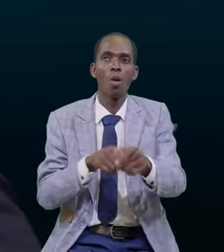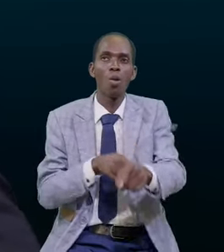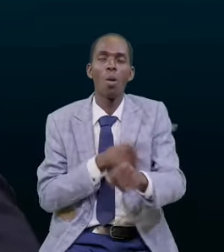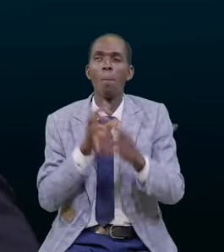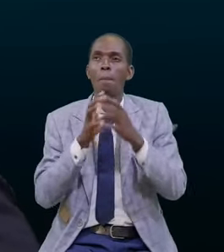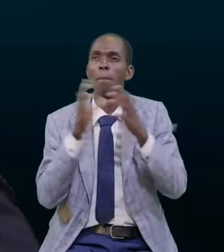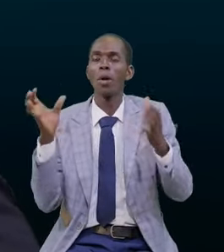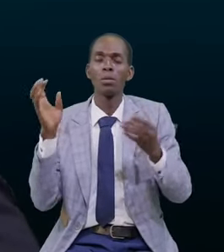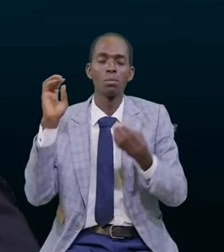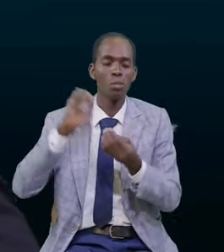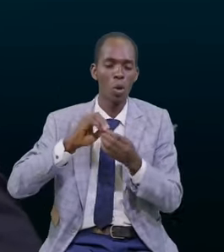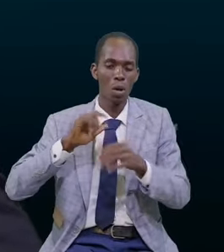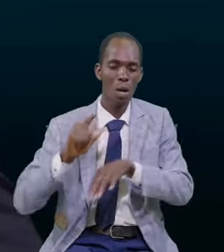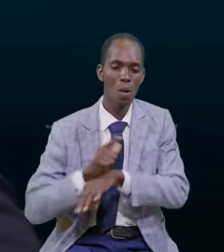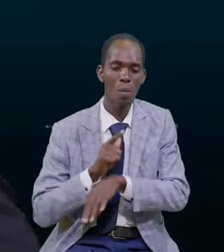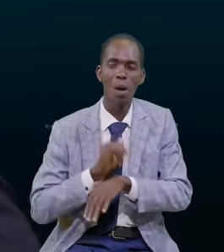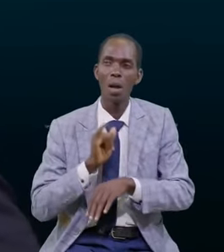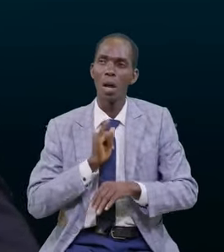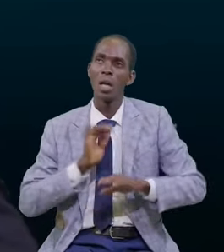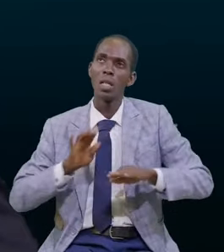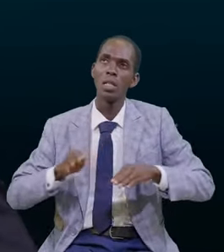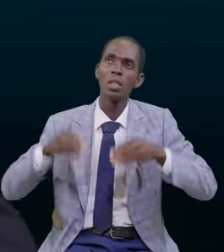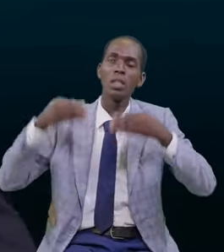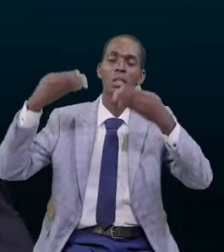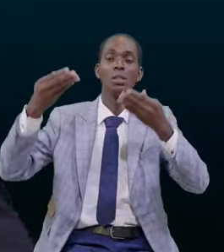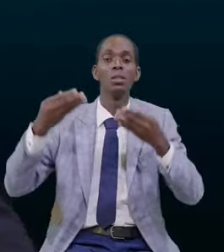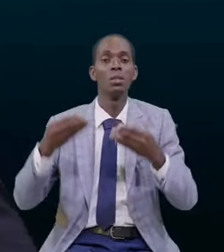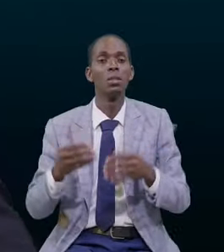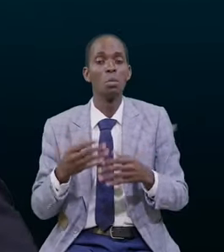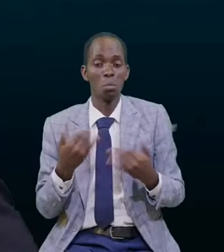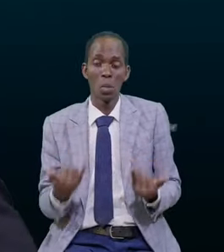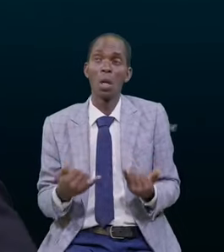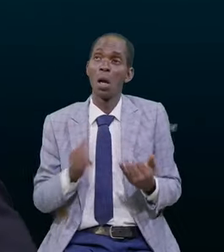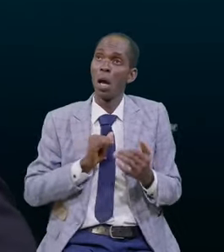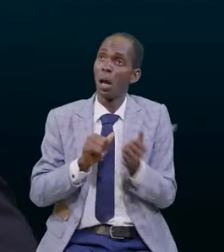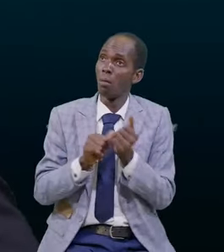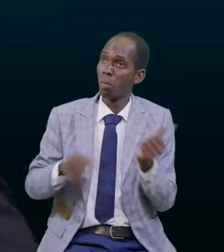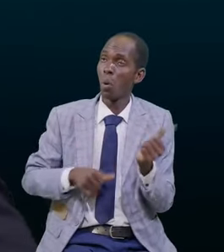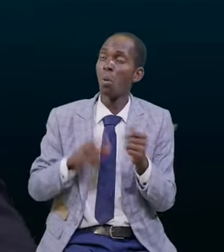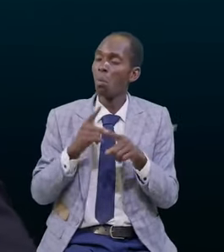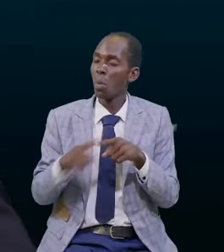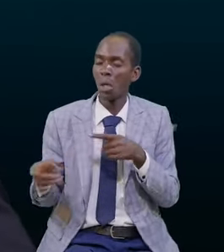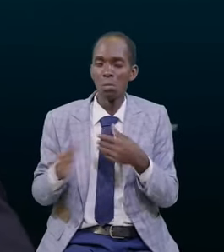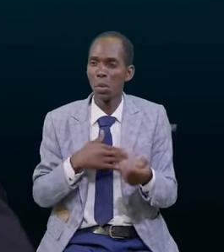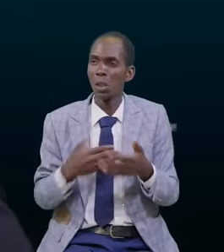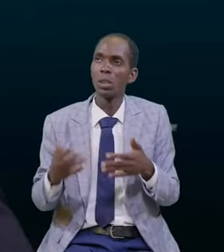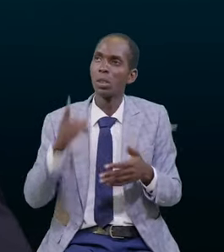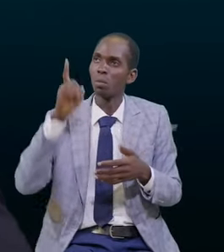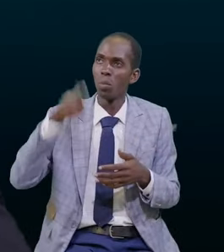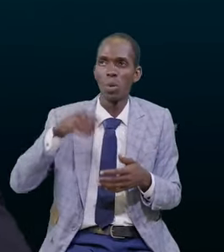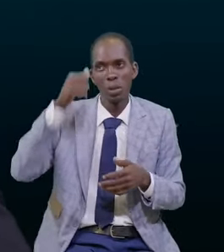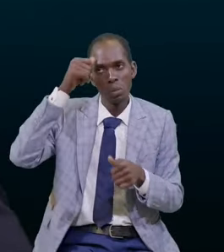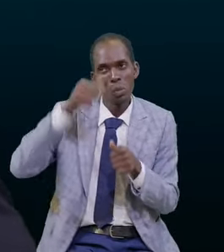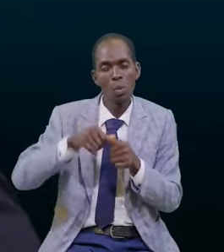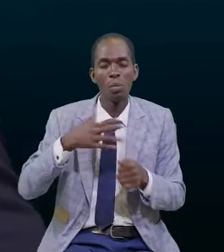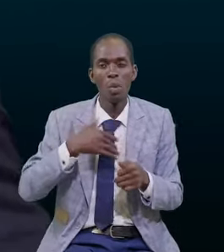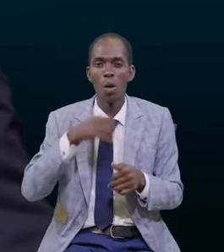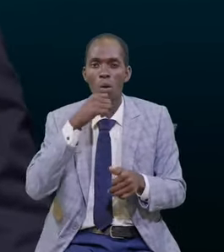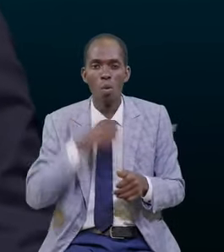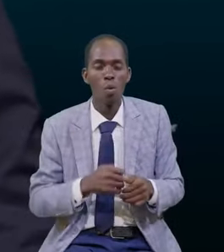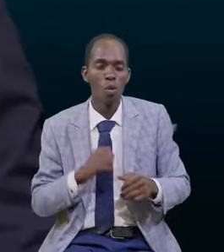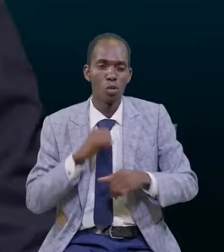no longer there's nothing like that everything is burnt up in ashes it's gone it's gone and so it is important for